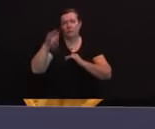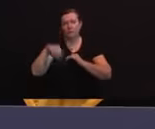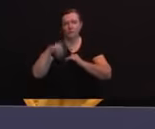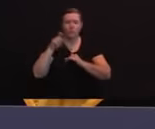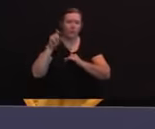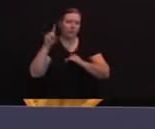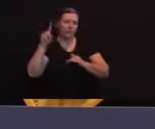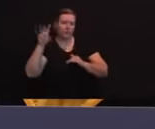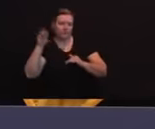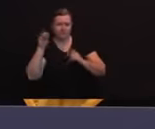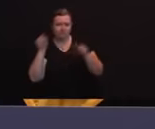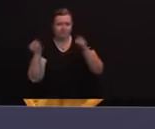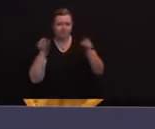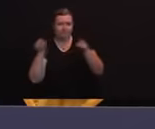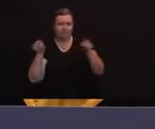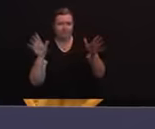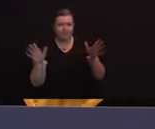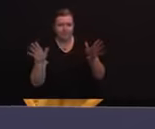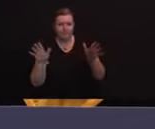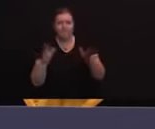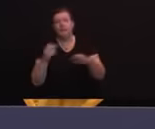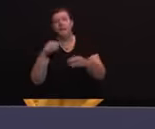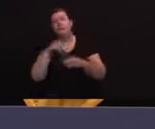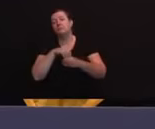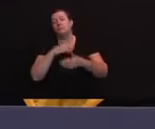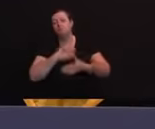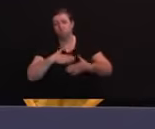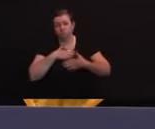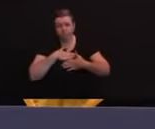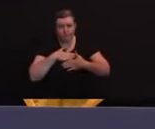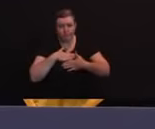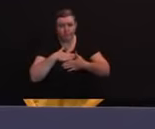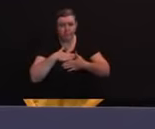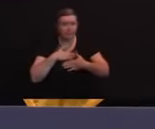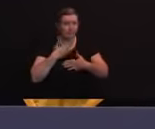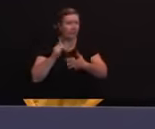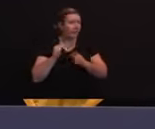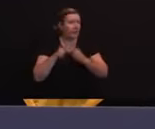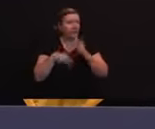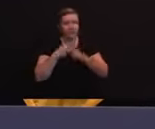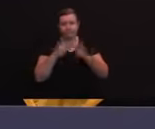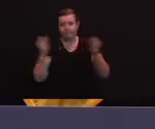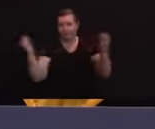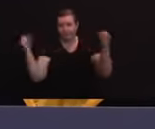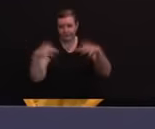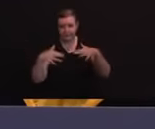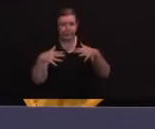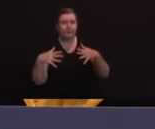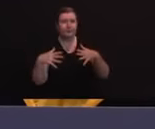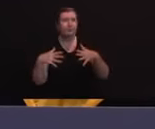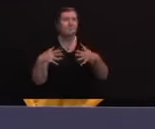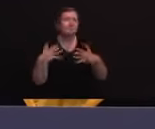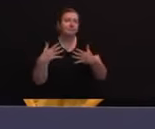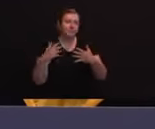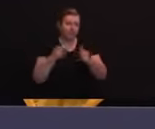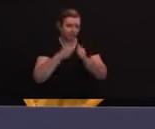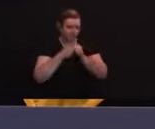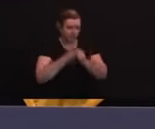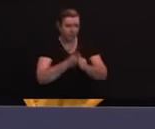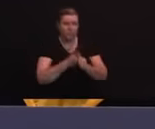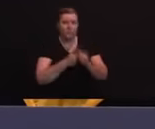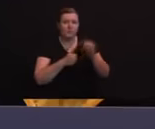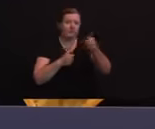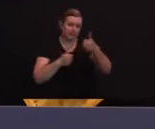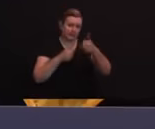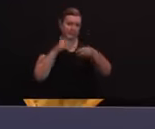entertainment venues or businesses, any type of gathering at that business would be subject to the 10-person limit.